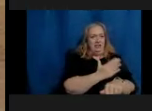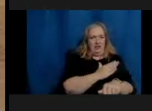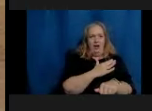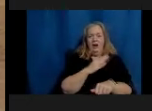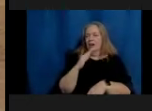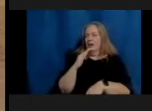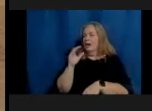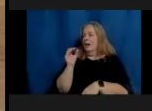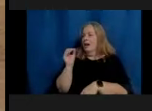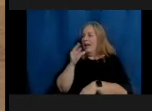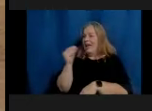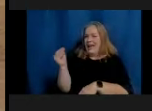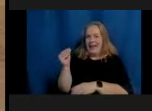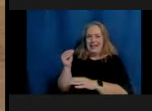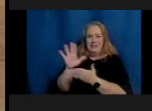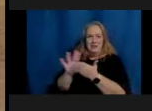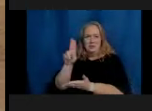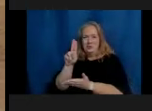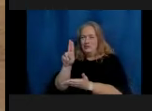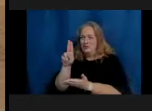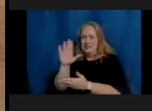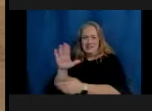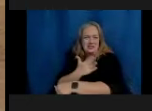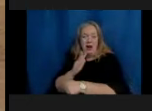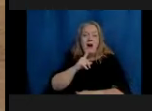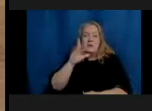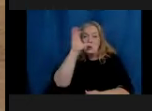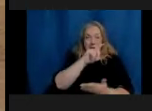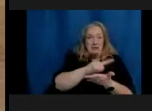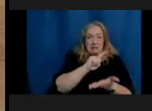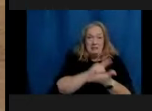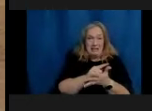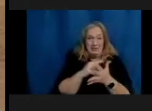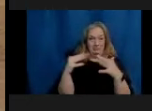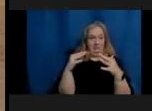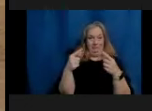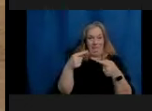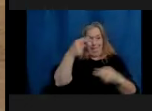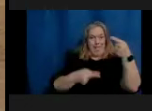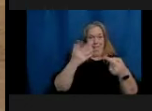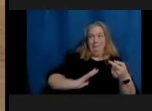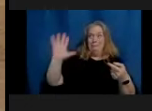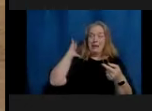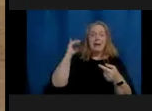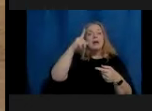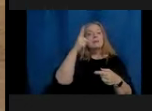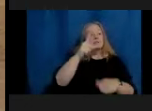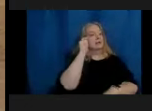the official song. And like there was a weird legal battle back in the day. Like I didn't expect to go on that adventure, but I did.